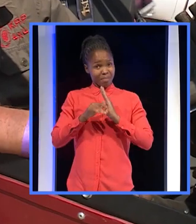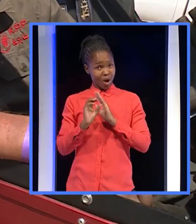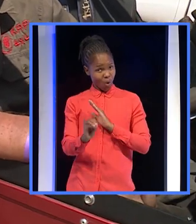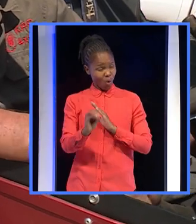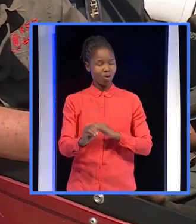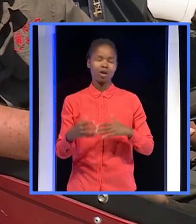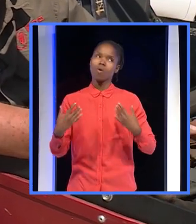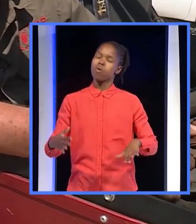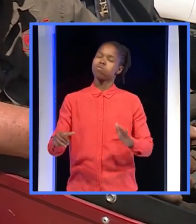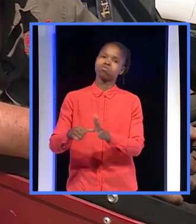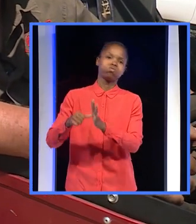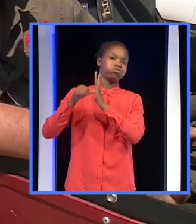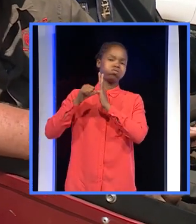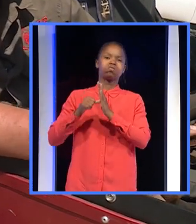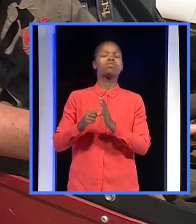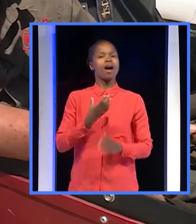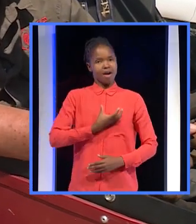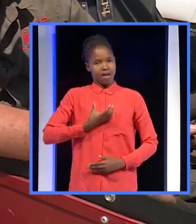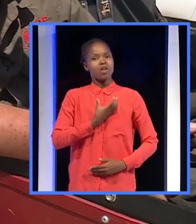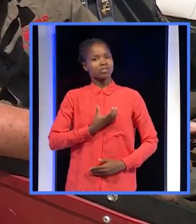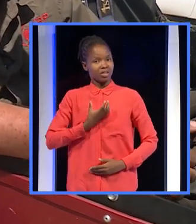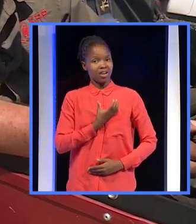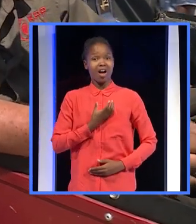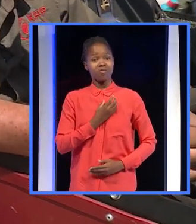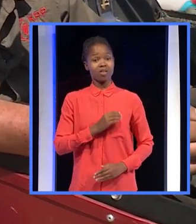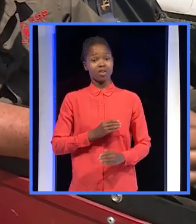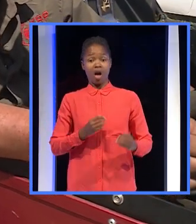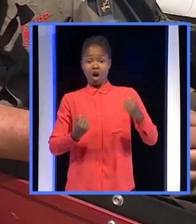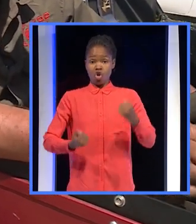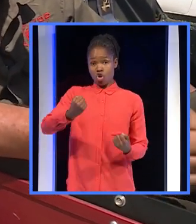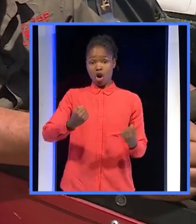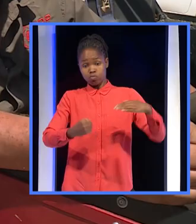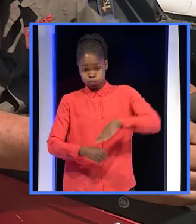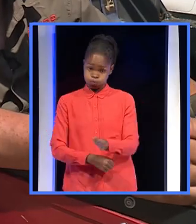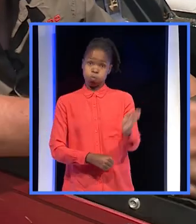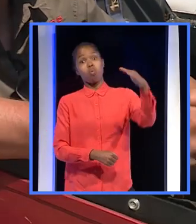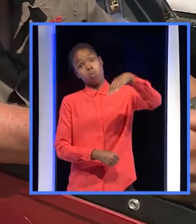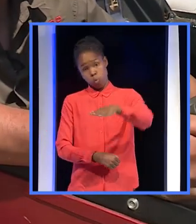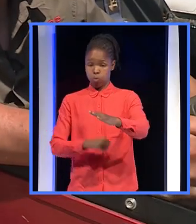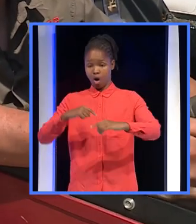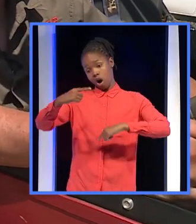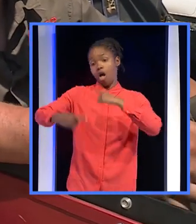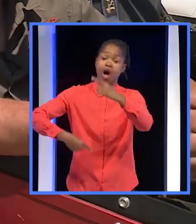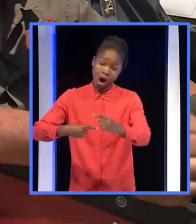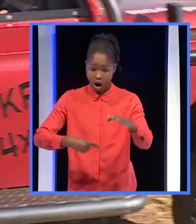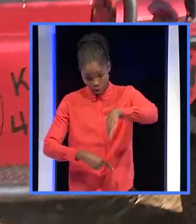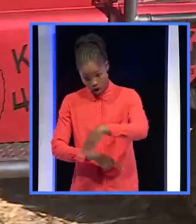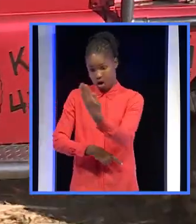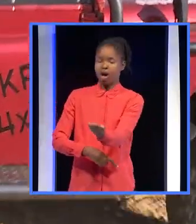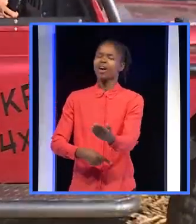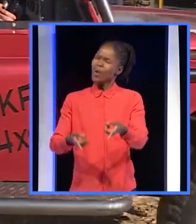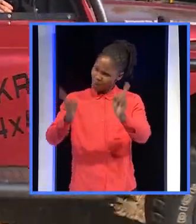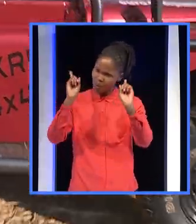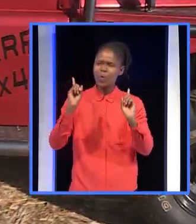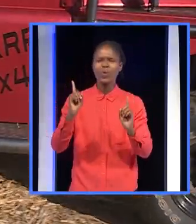extremely comfortable in your car because you're actually putting yourself in very dangerous spaces and where you can roll over, and if you don't have control about what you're doing, you are going to